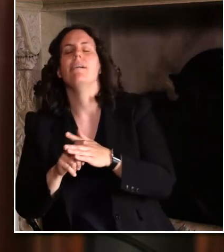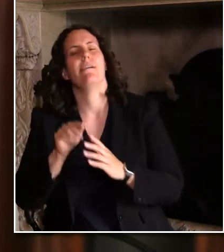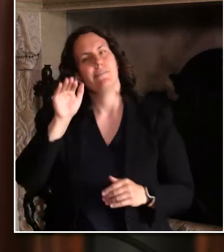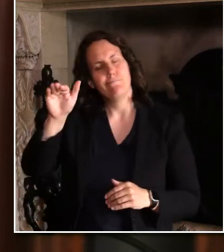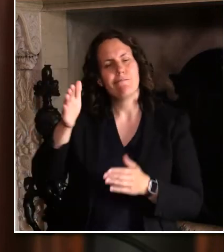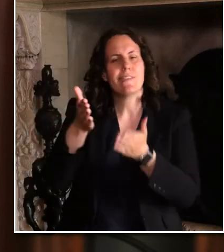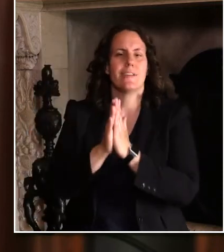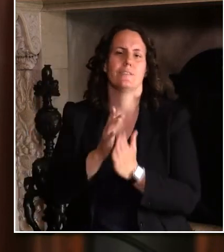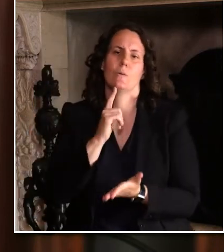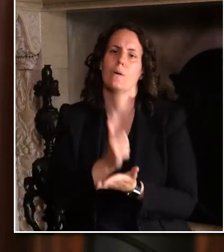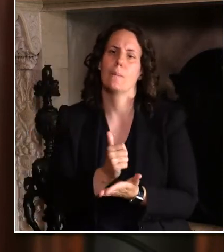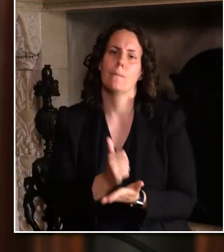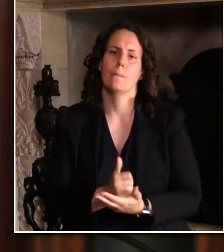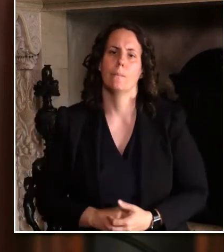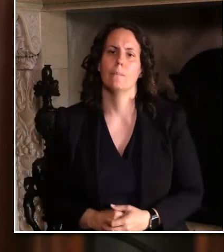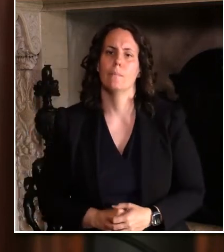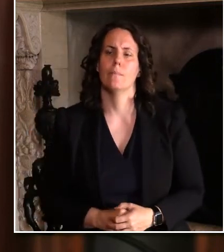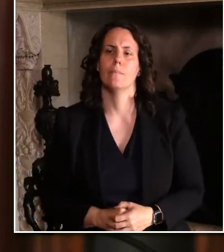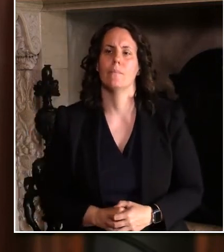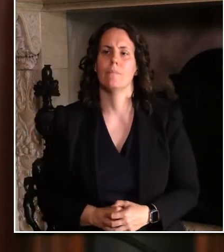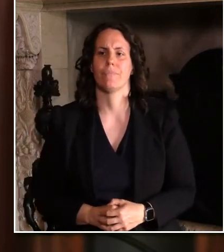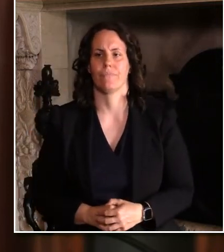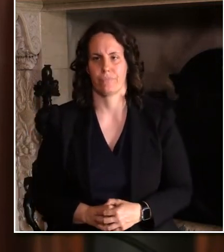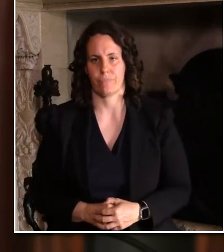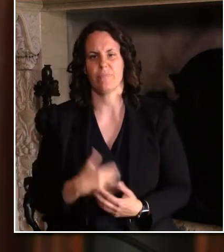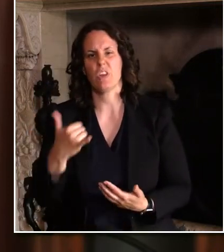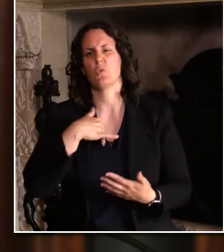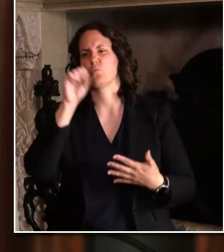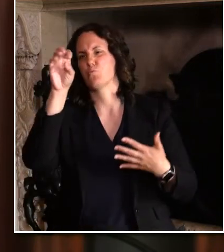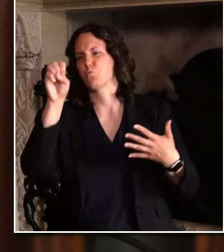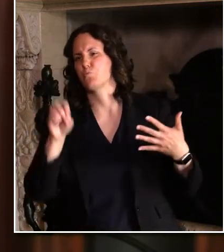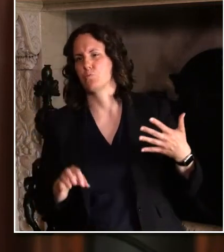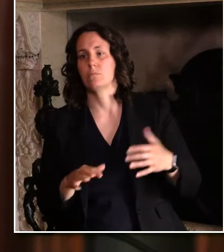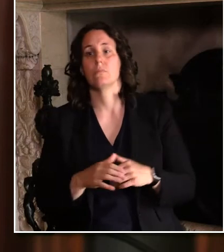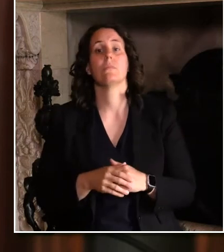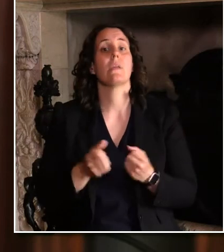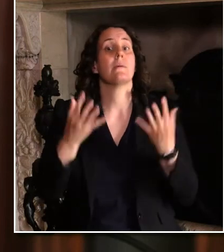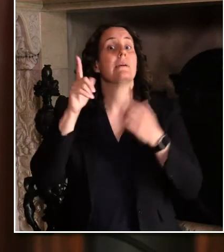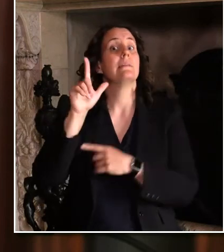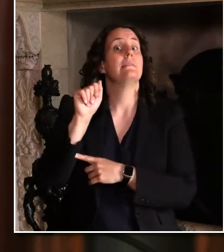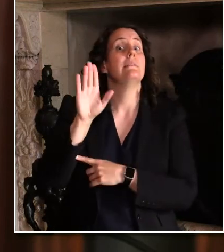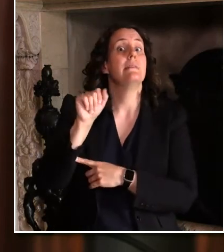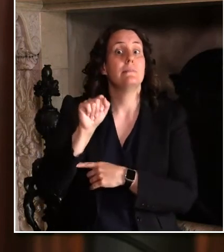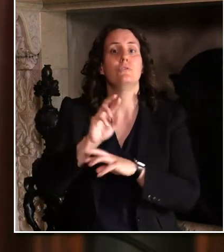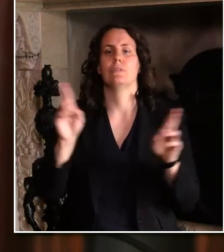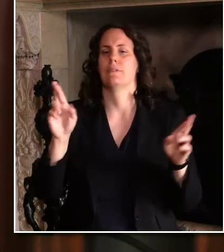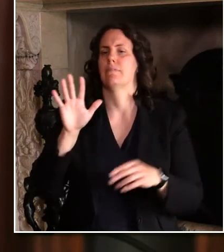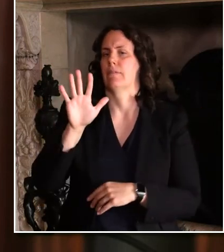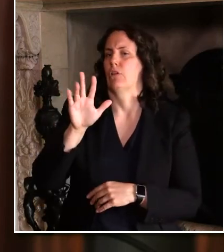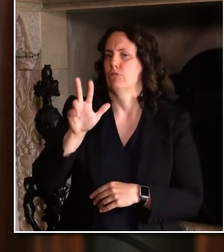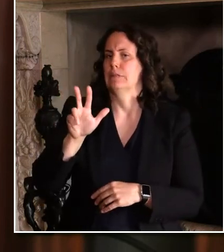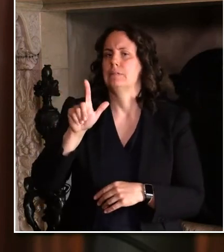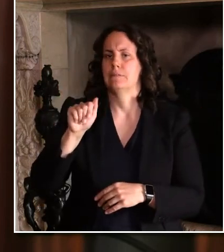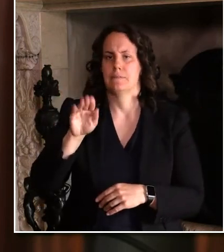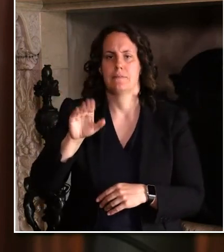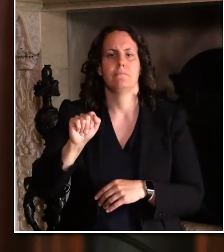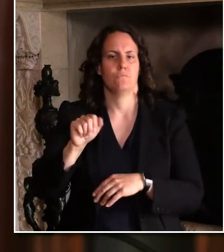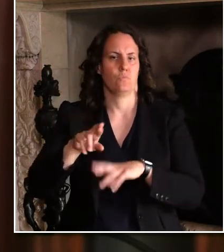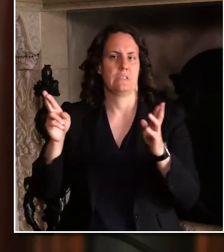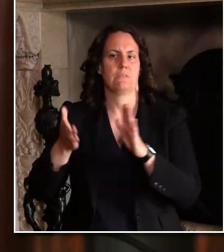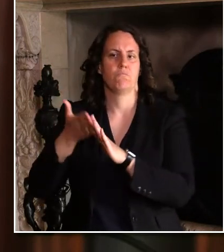have 53 active labs running COVID-19 tests in Wisconsin with a daily lab capacity of